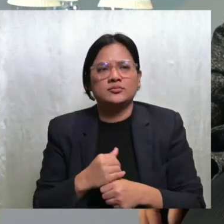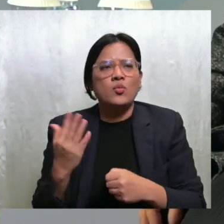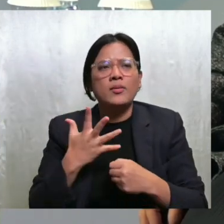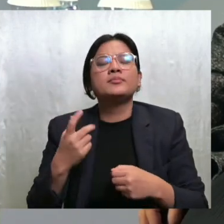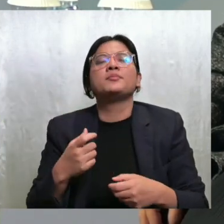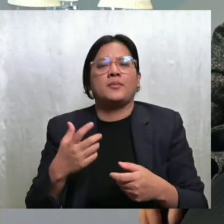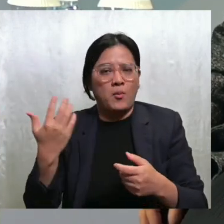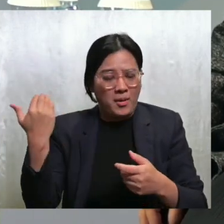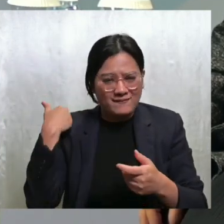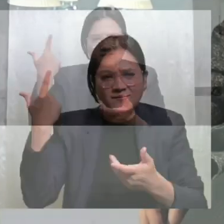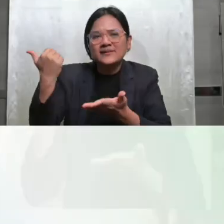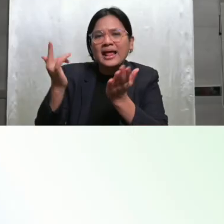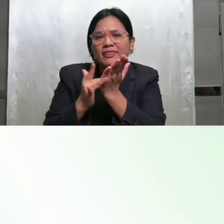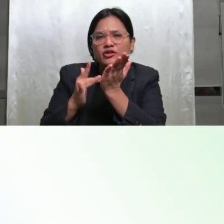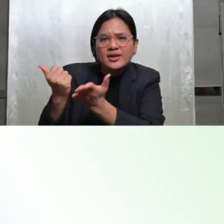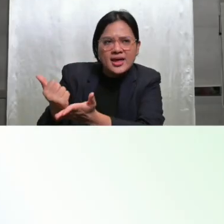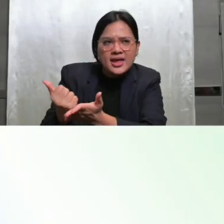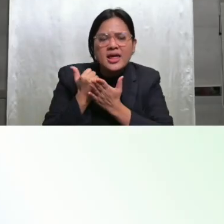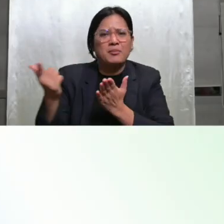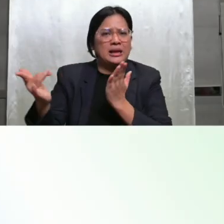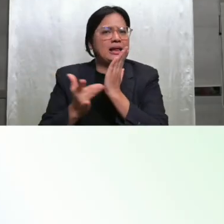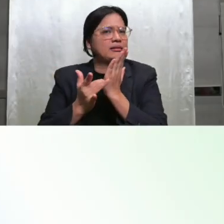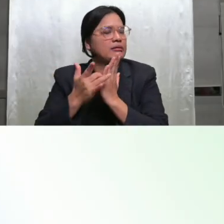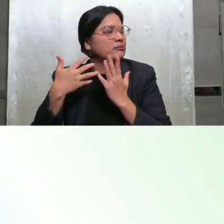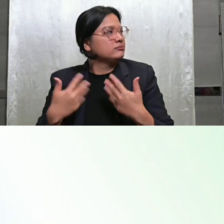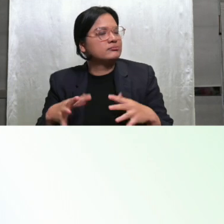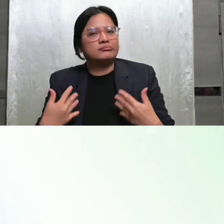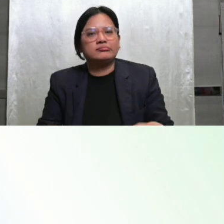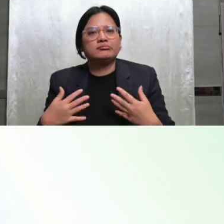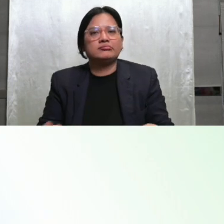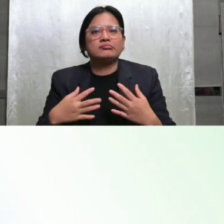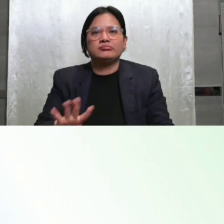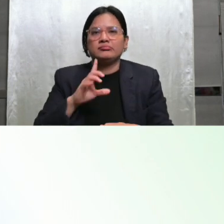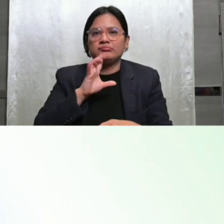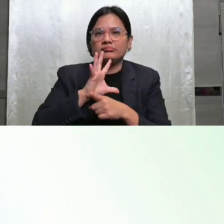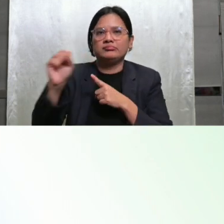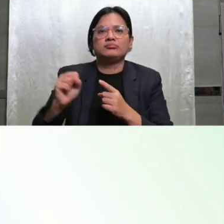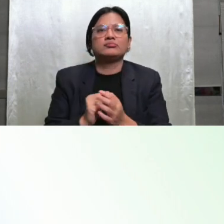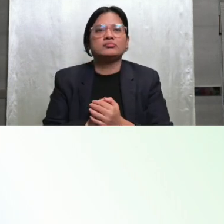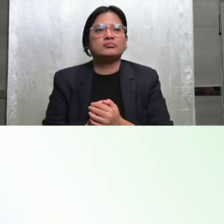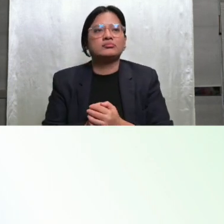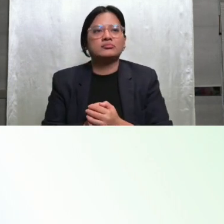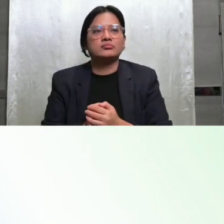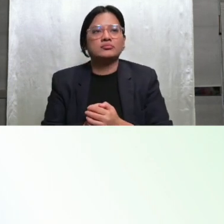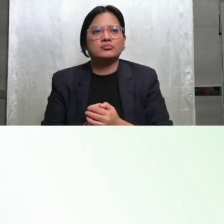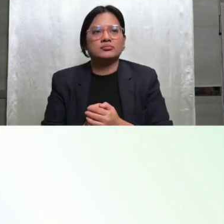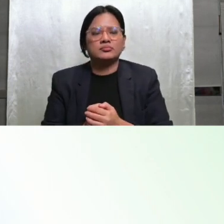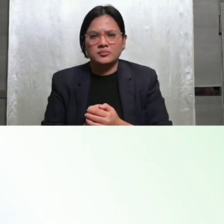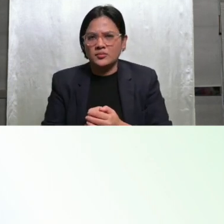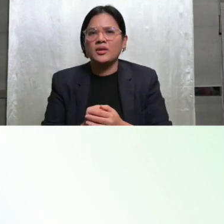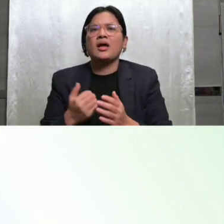And the problems and the challenges to bring that lifelong learning into our lives was accessibility,